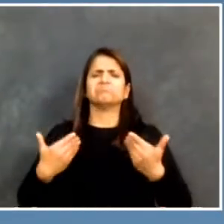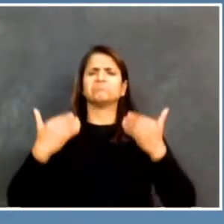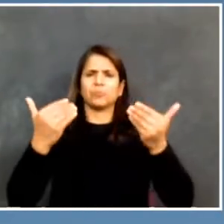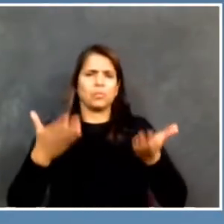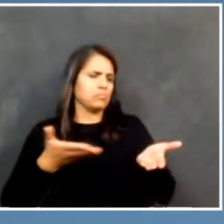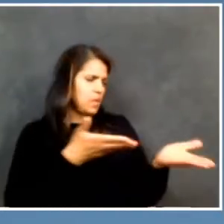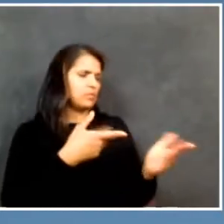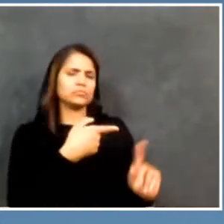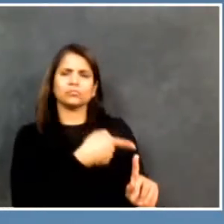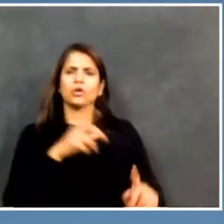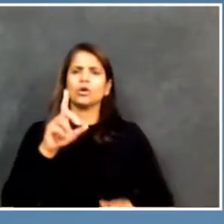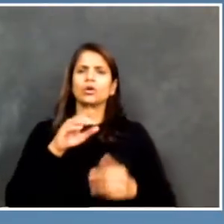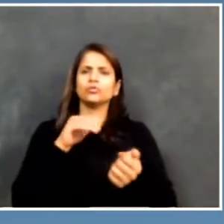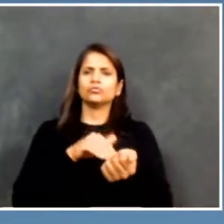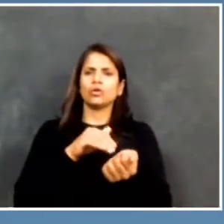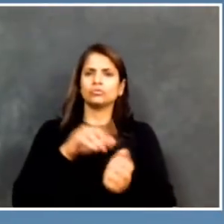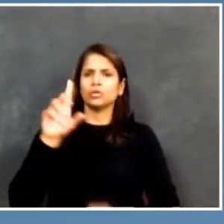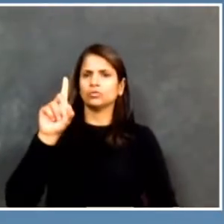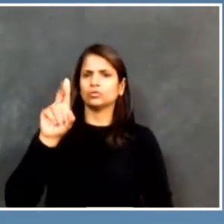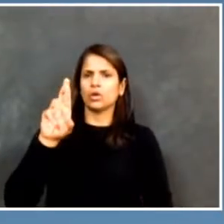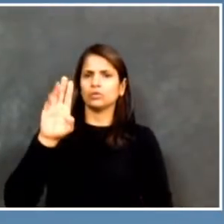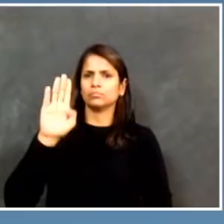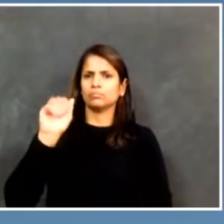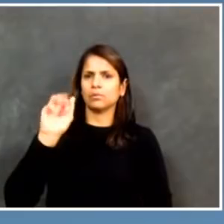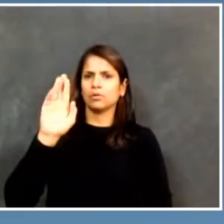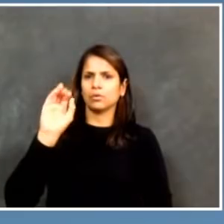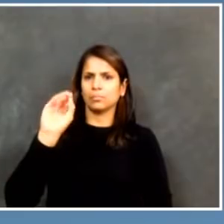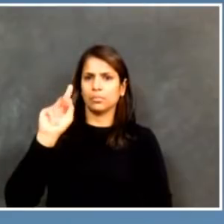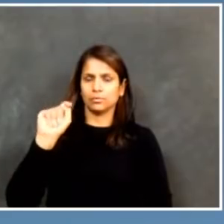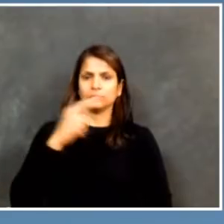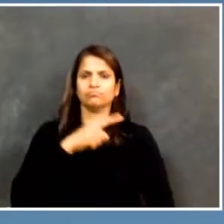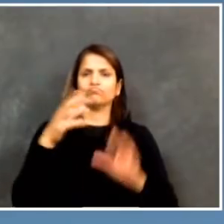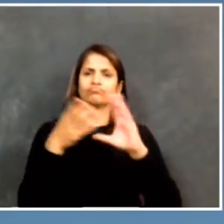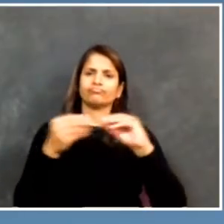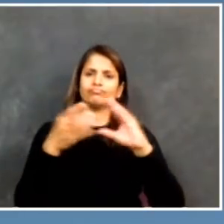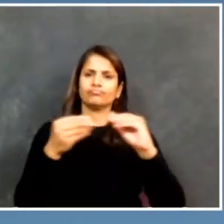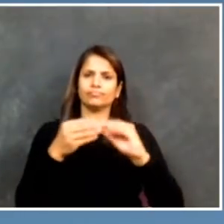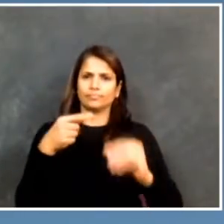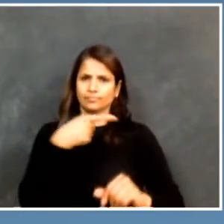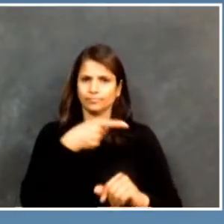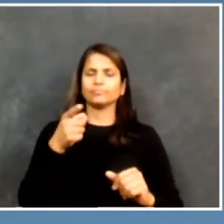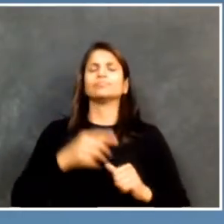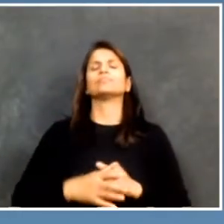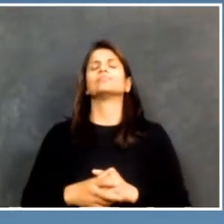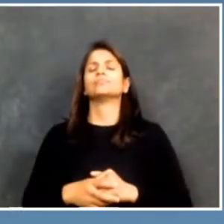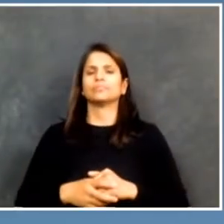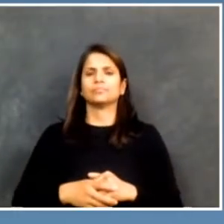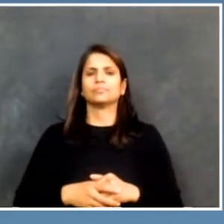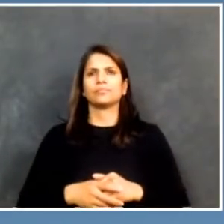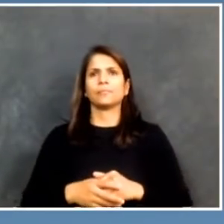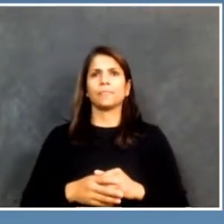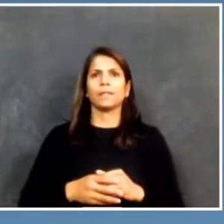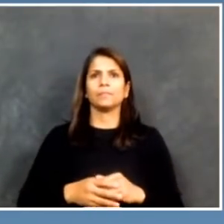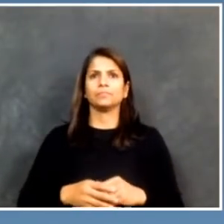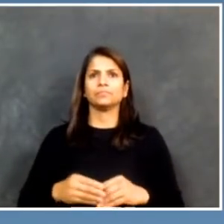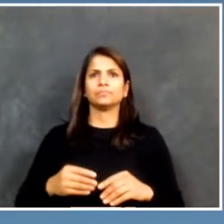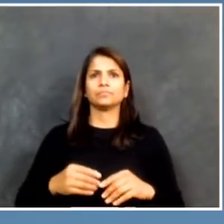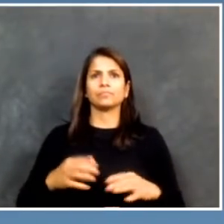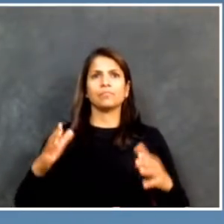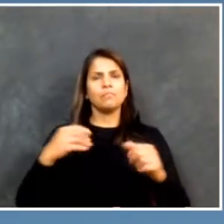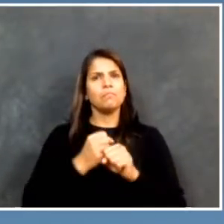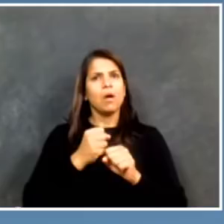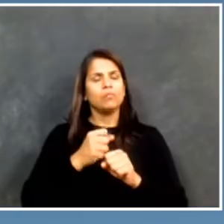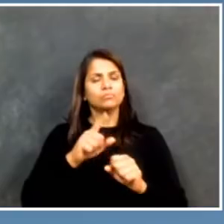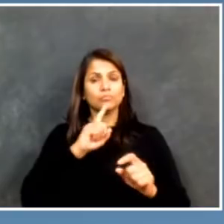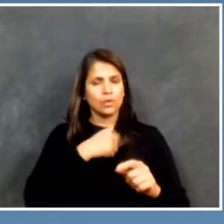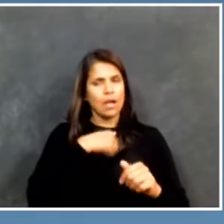by echoing the mayor's sentiments in terms of really the sheer magnitude of the